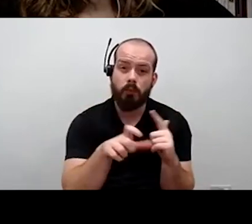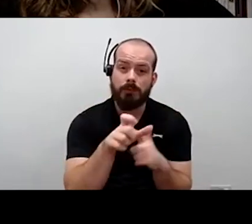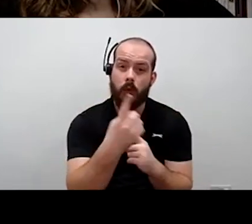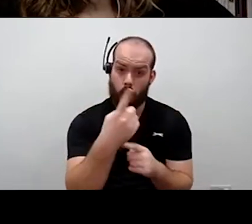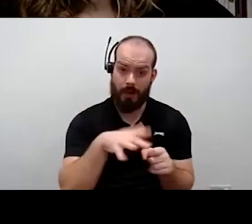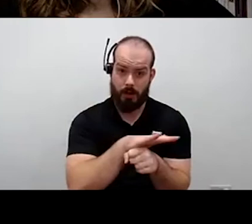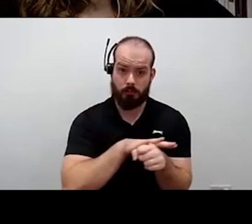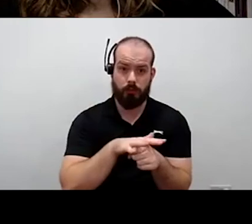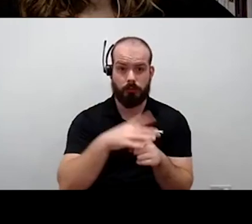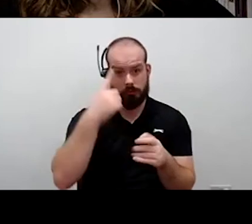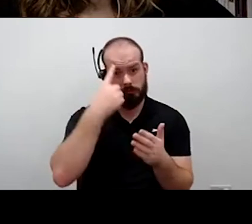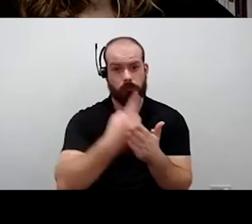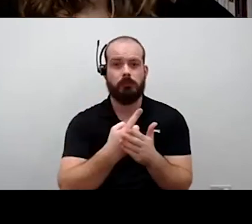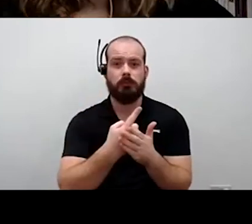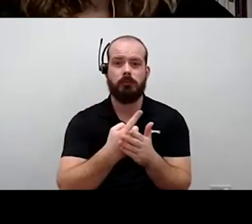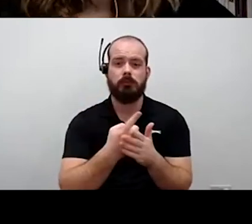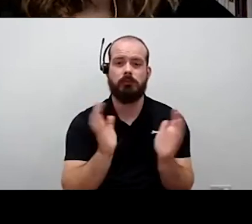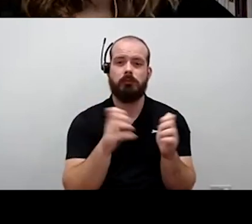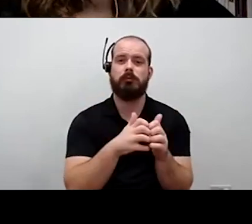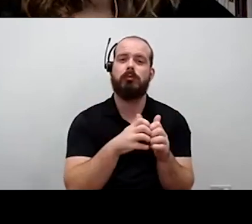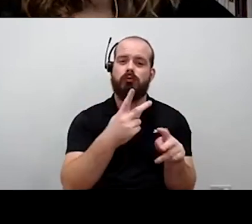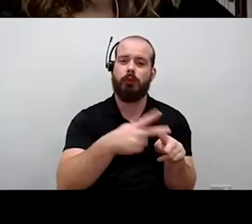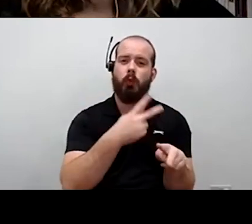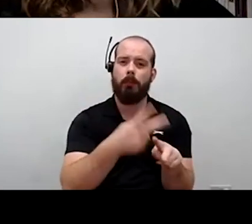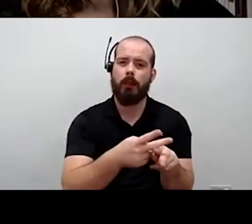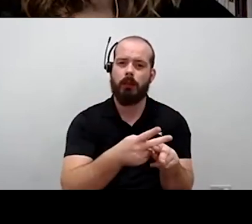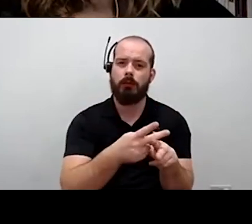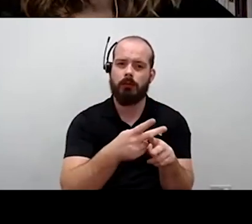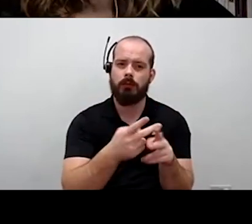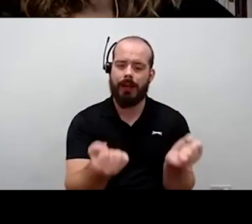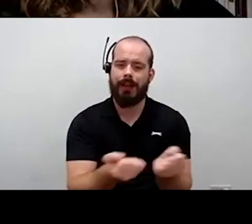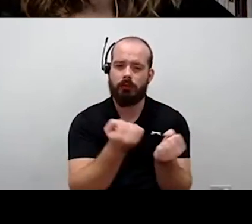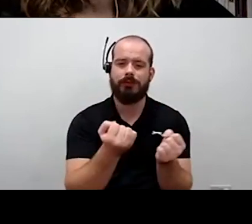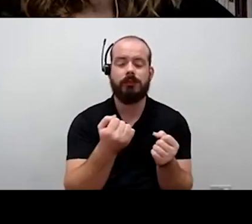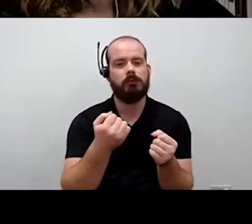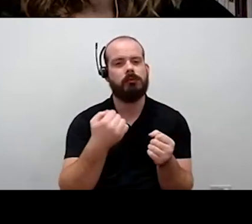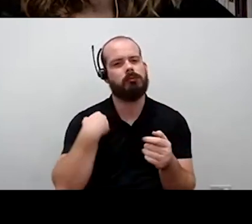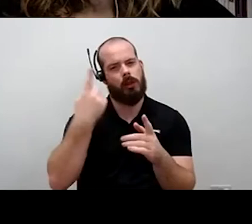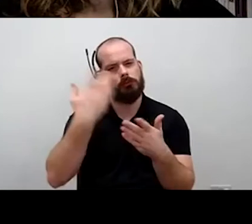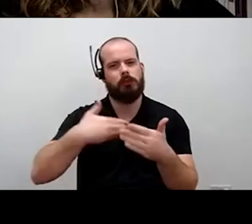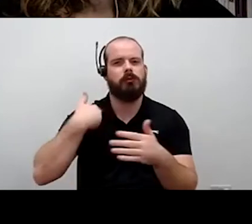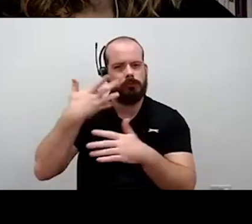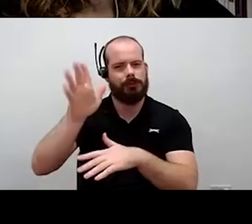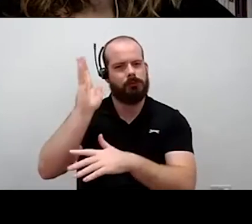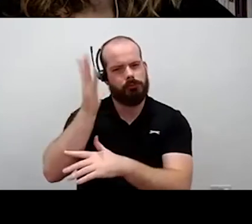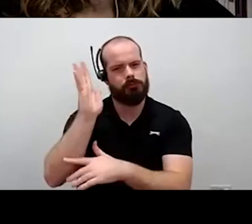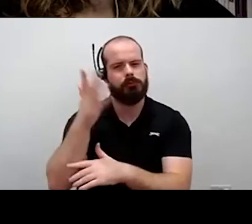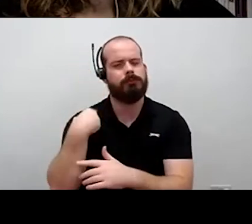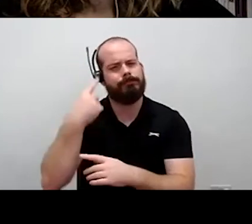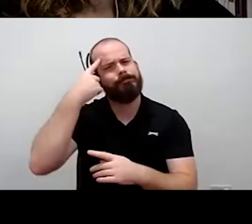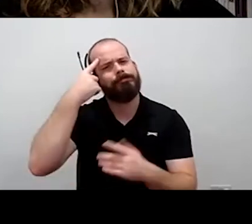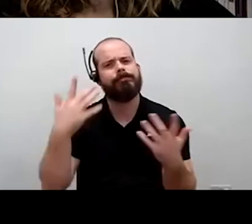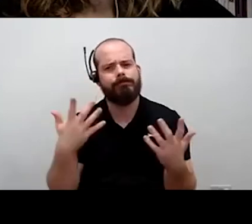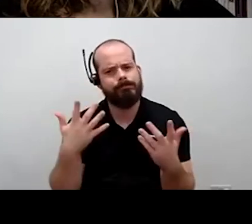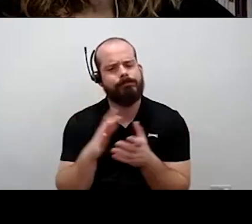about biodiversity and looking at whole renewable energy. And one of the points I made to them last night was, you know what, we're talking about, you know, the comment was, well, we can't put, you know, we don't